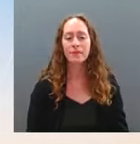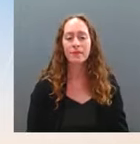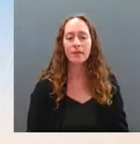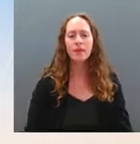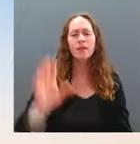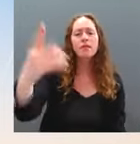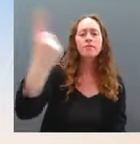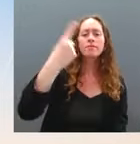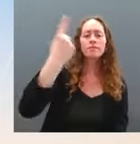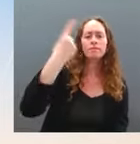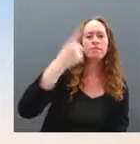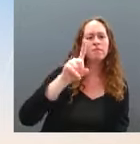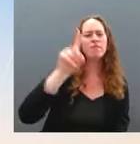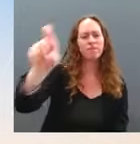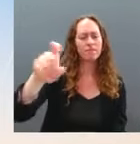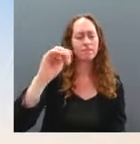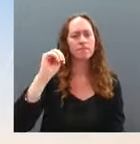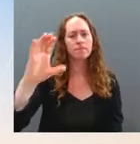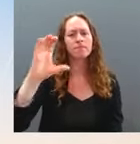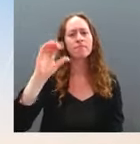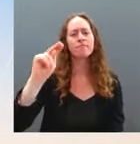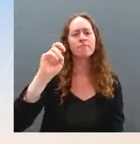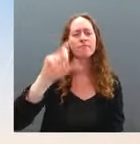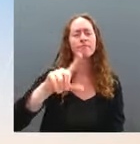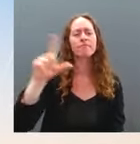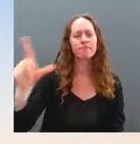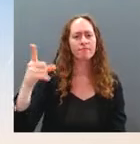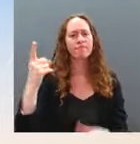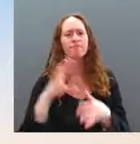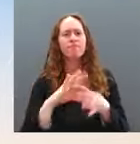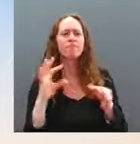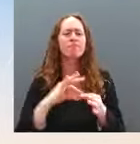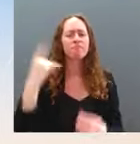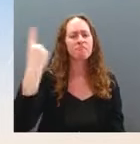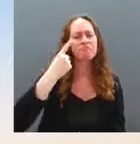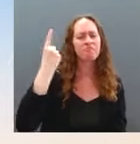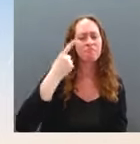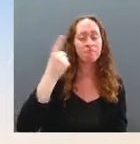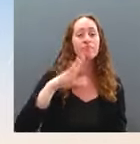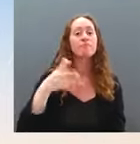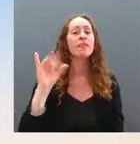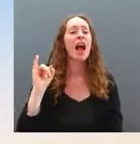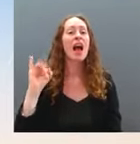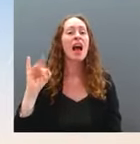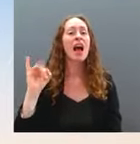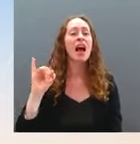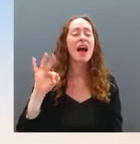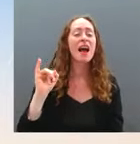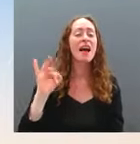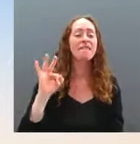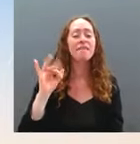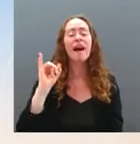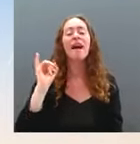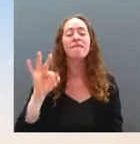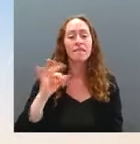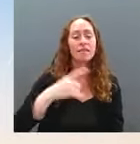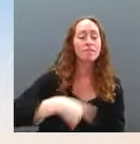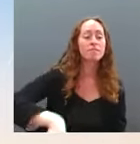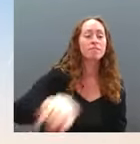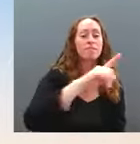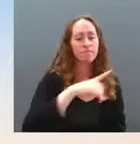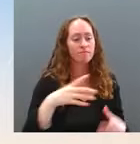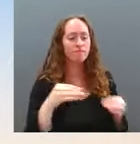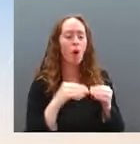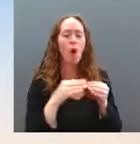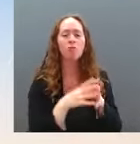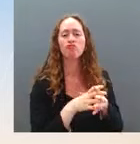Senate in the midterm elections and another vacancy should occur while this president is still in office, whether a Republican-controlled Senate would hold a hearing